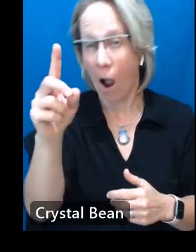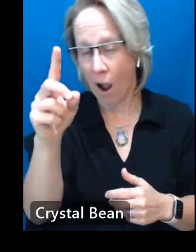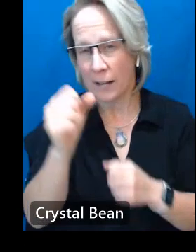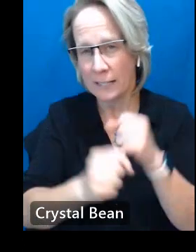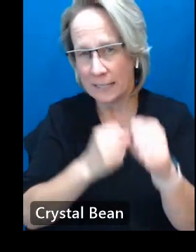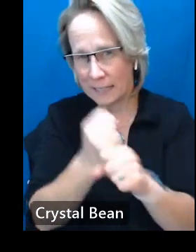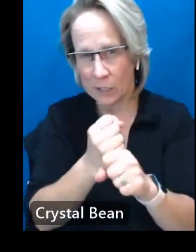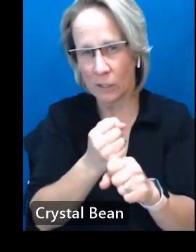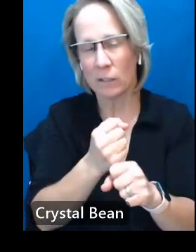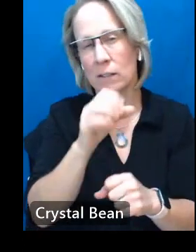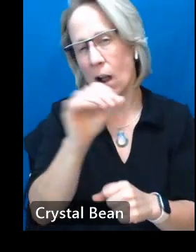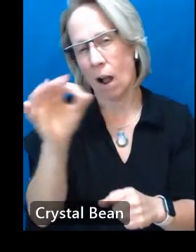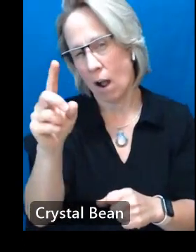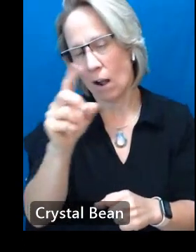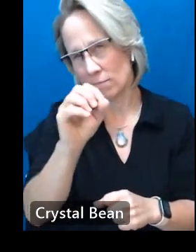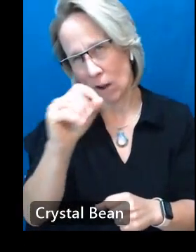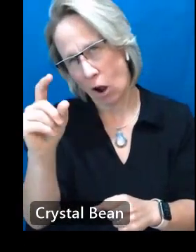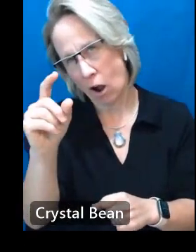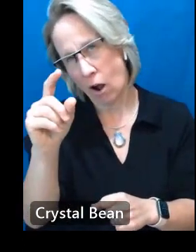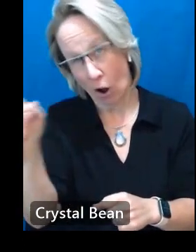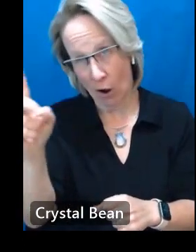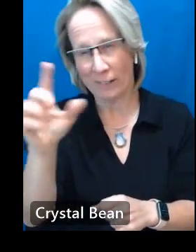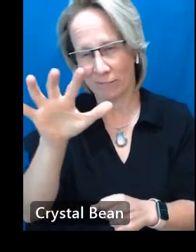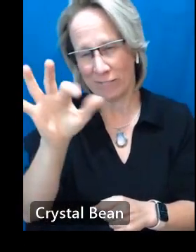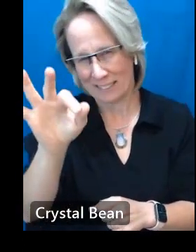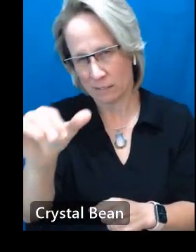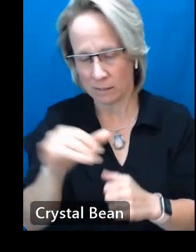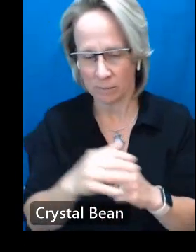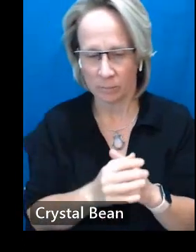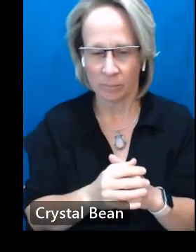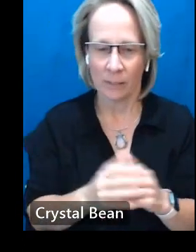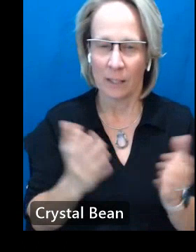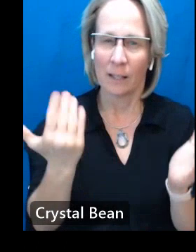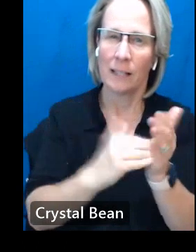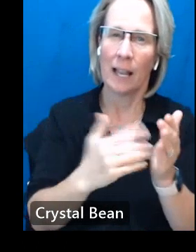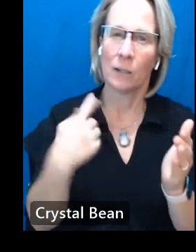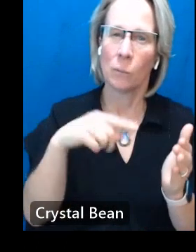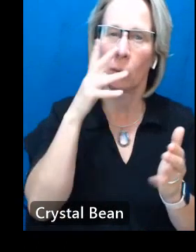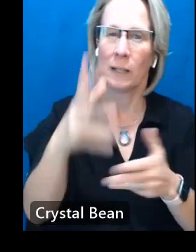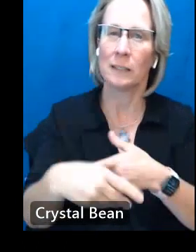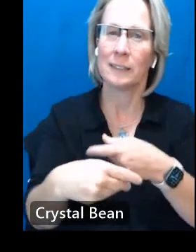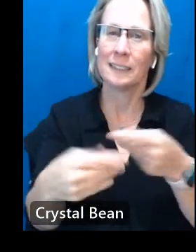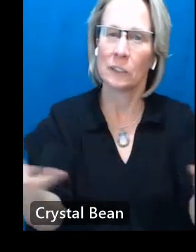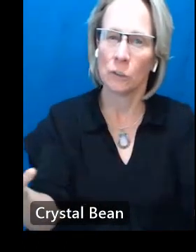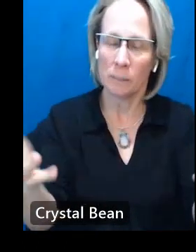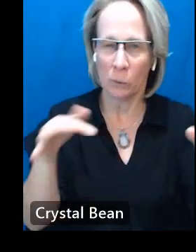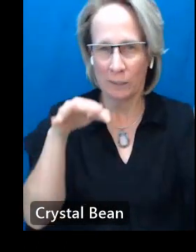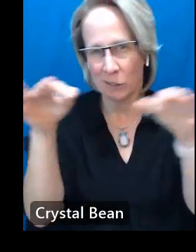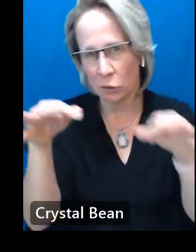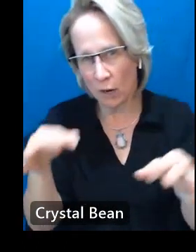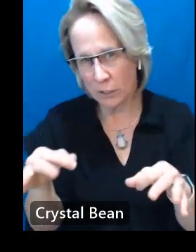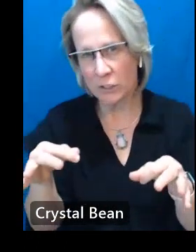compliance with the 50% rule. Again, we'll distribute instructions and forms on how to do